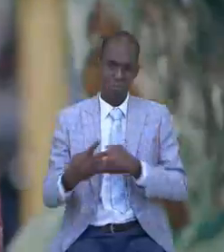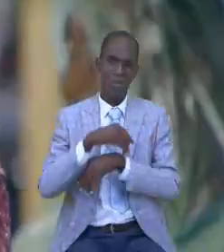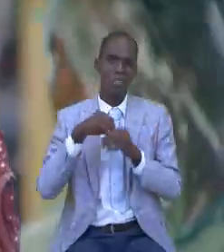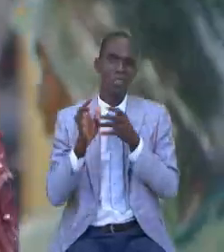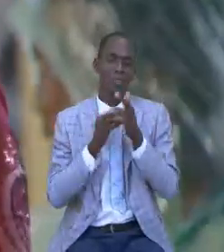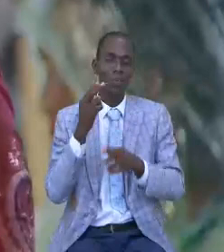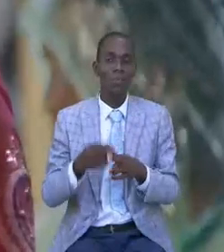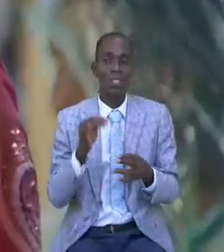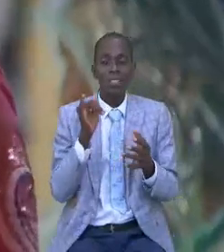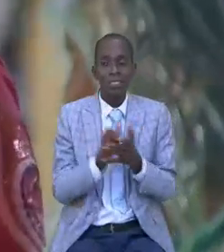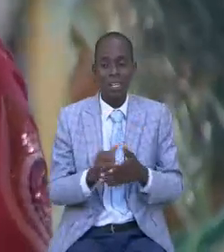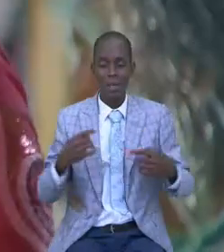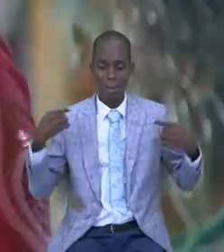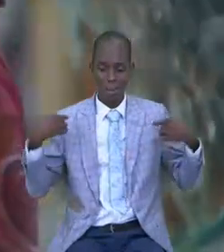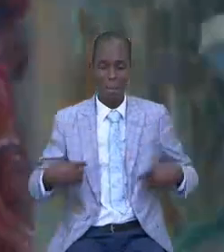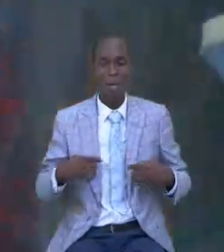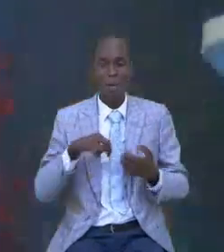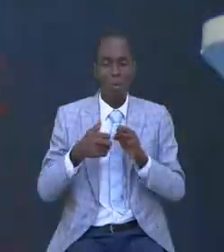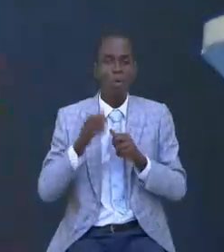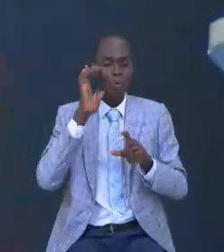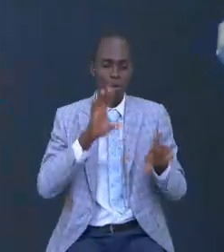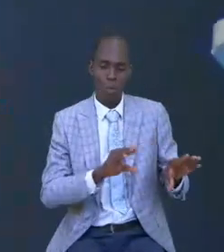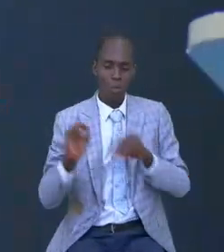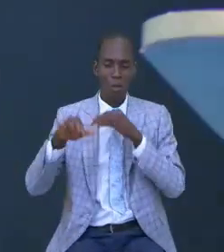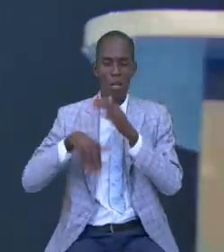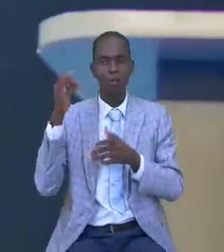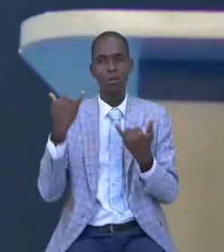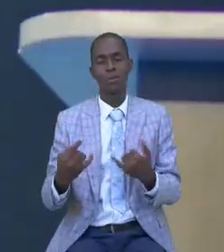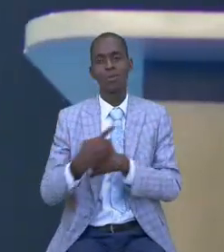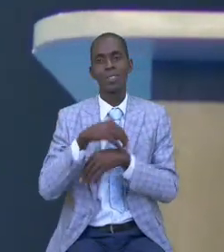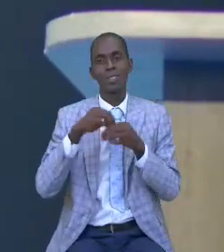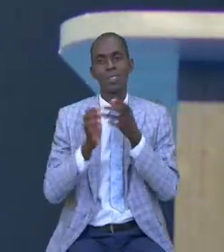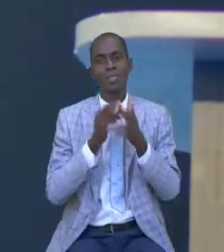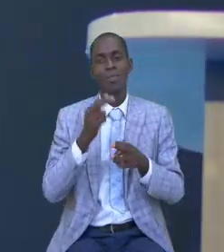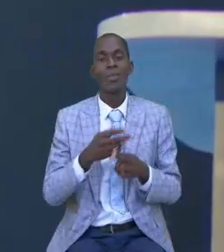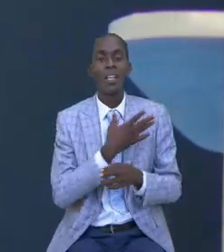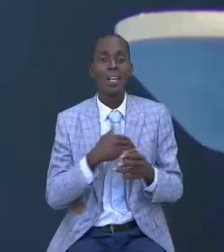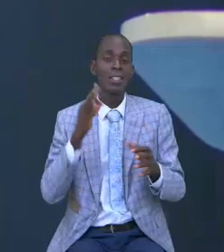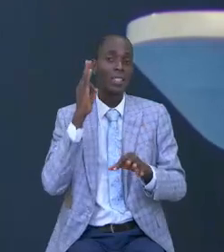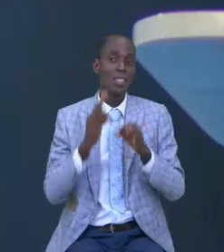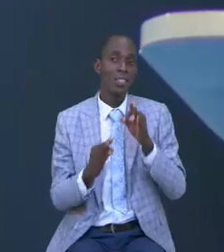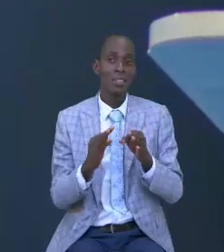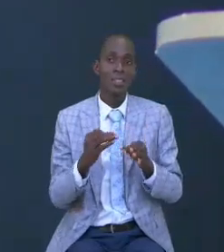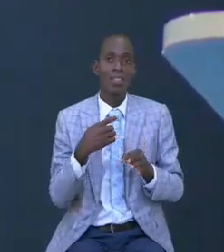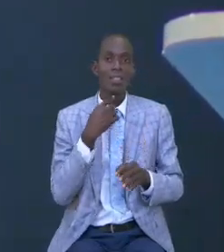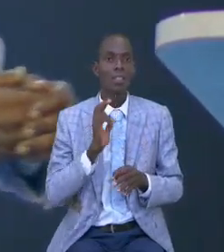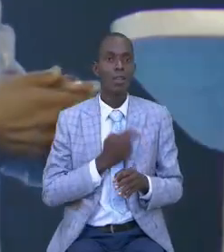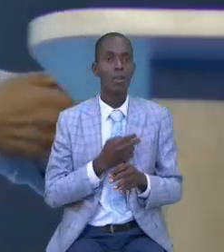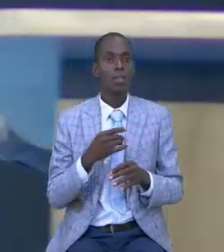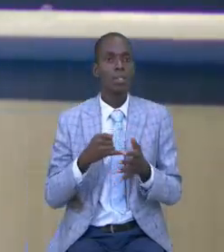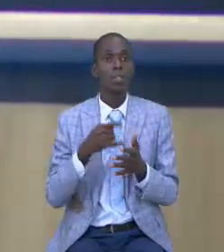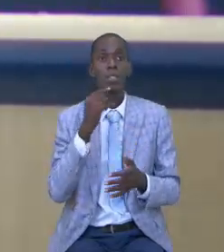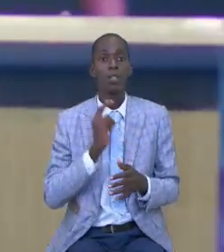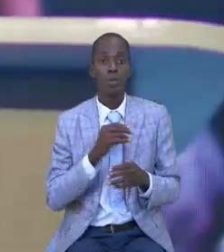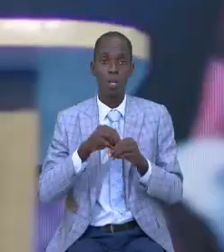That infirmity will go today. And then he tells us in verse 9.